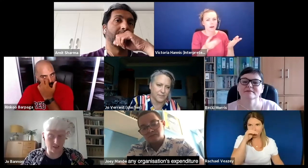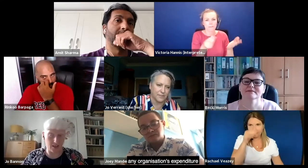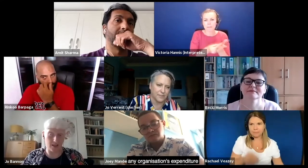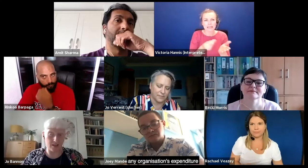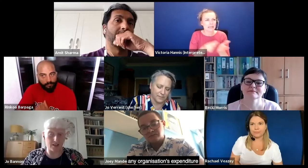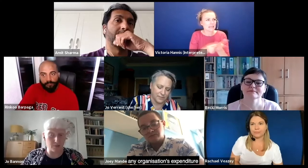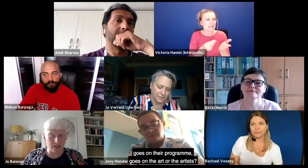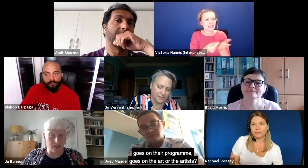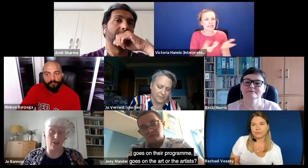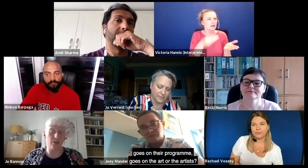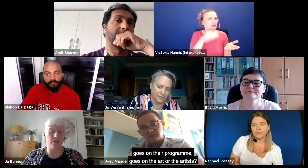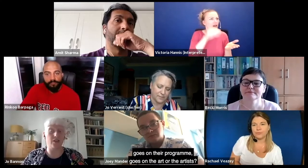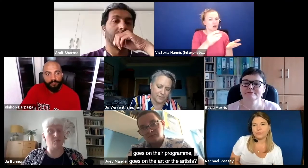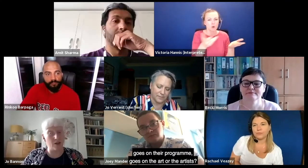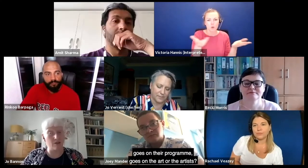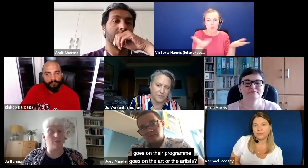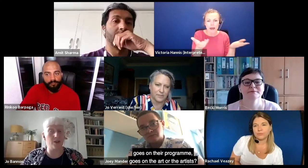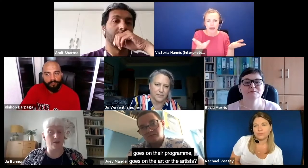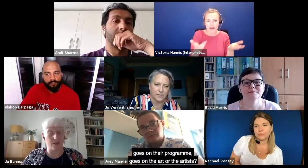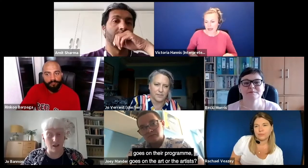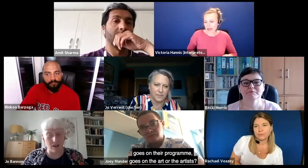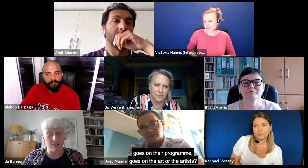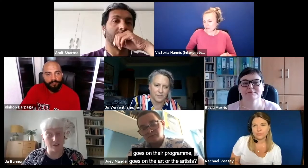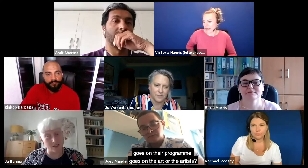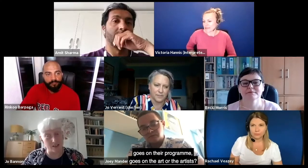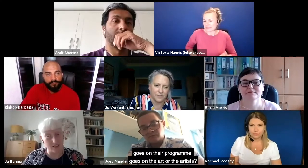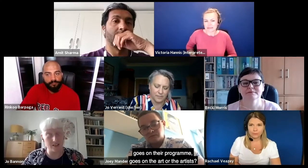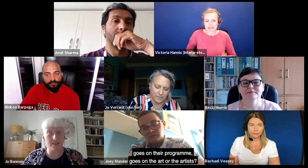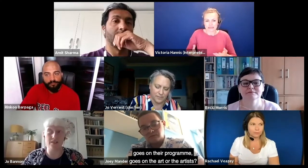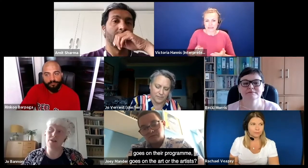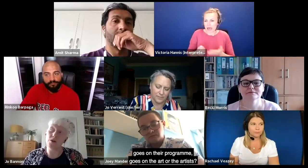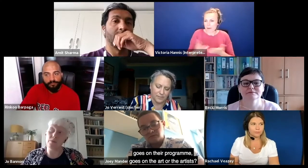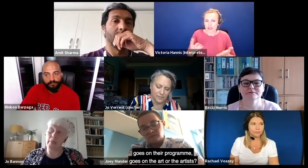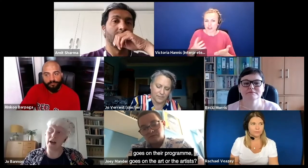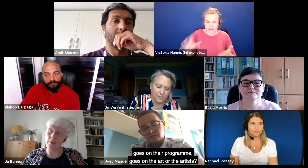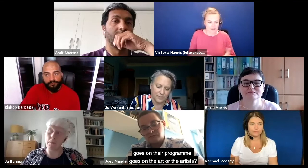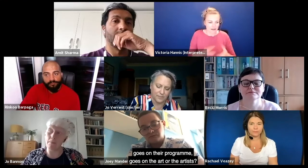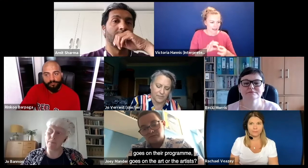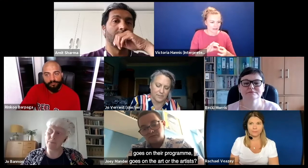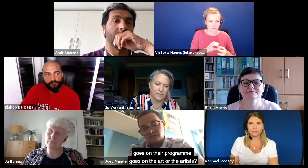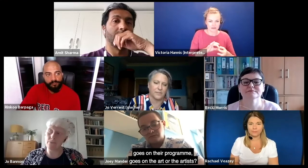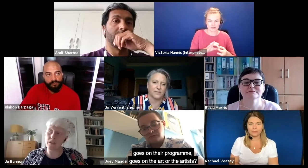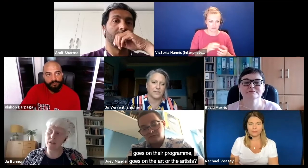organisation's expenditure goes on their programme, goes on the art, goes on the artists?